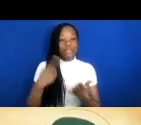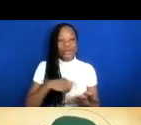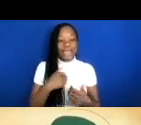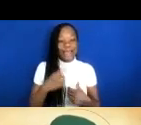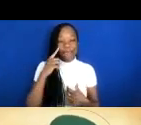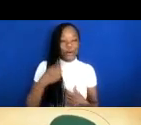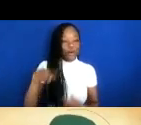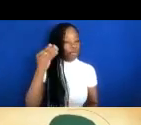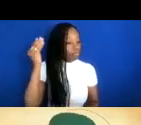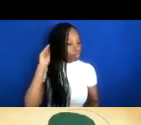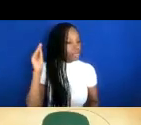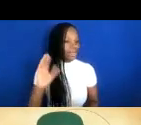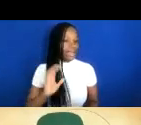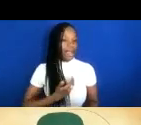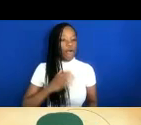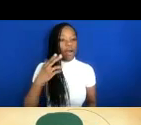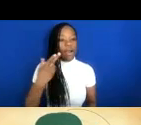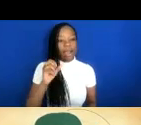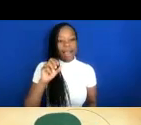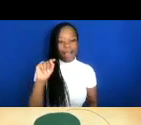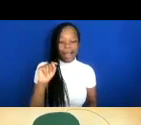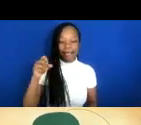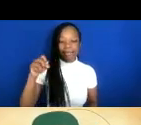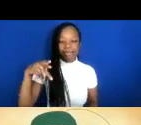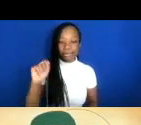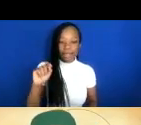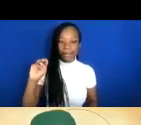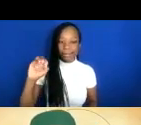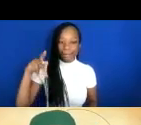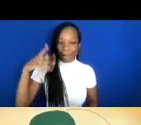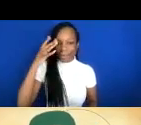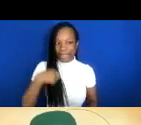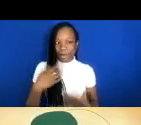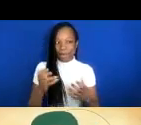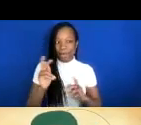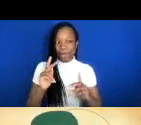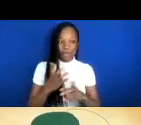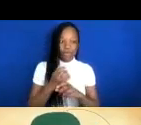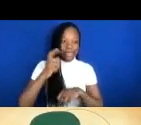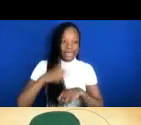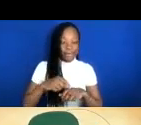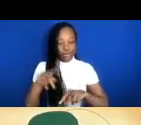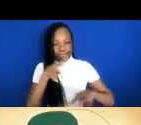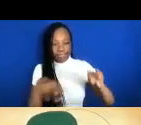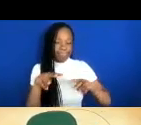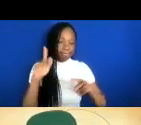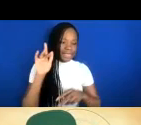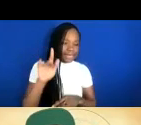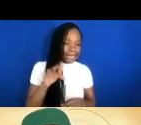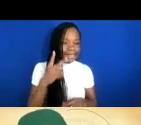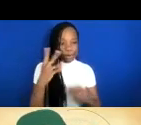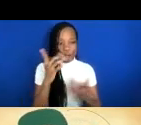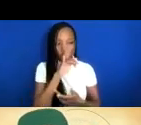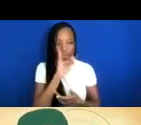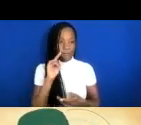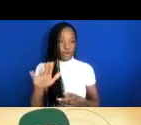to our hotspots map because I really hope that people will take time to explore it, click on it. You can see what things look like in your area where you live,